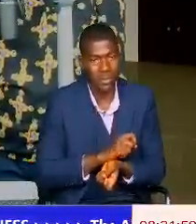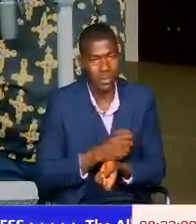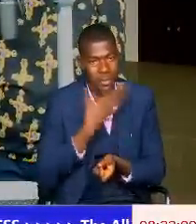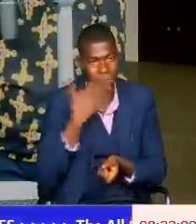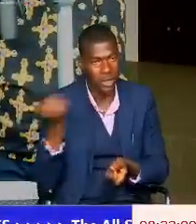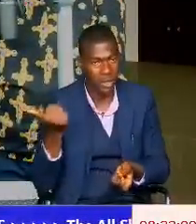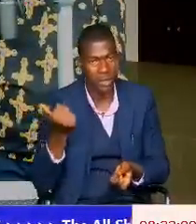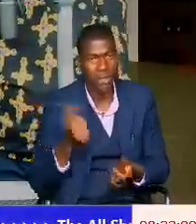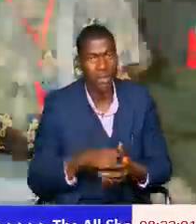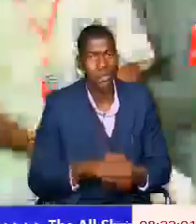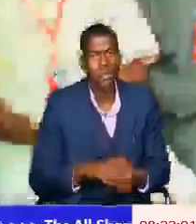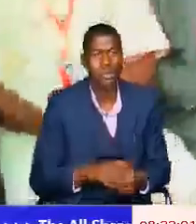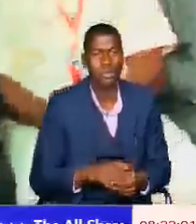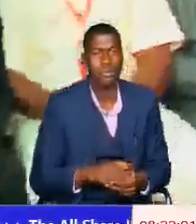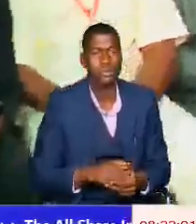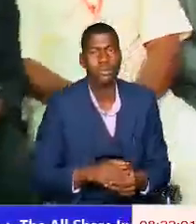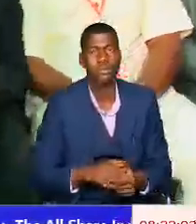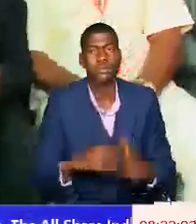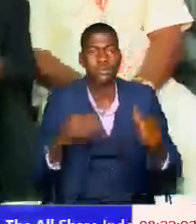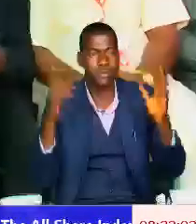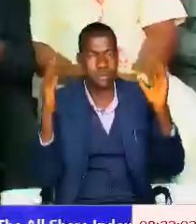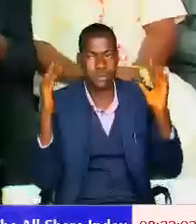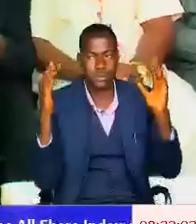Now only for sticker.